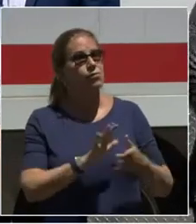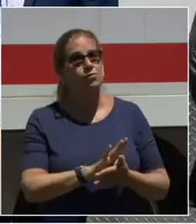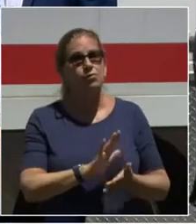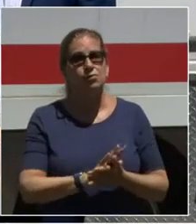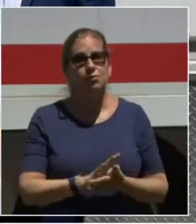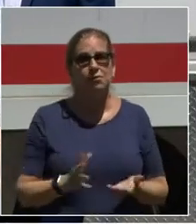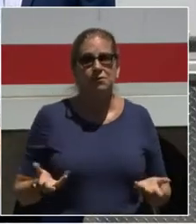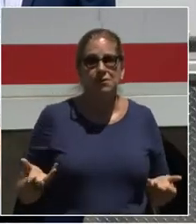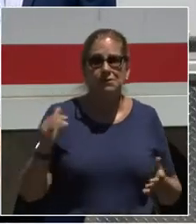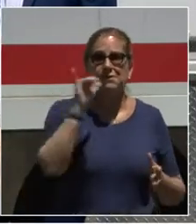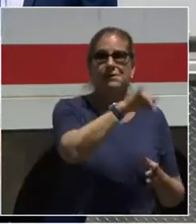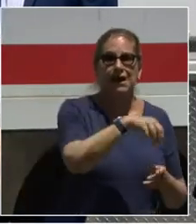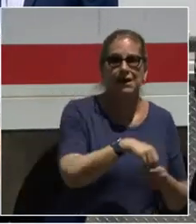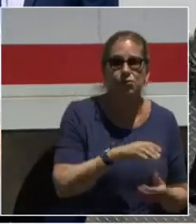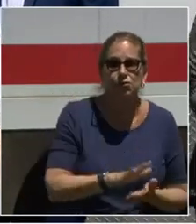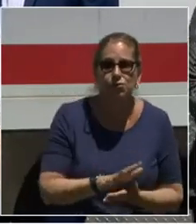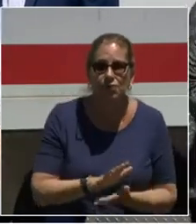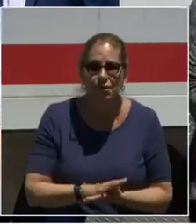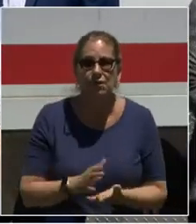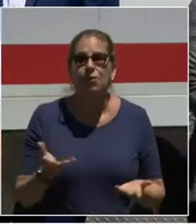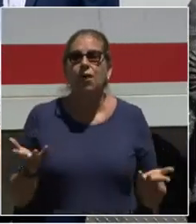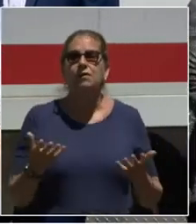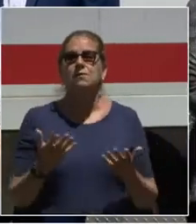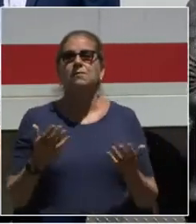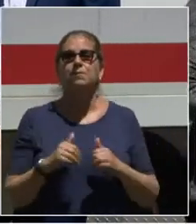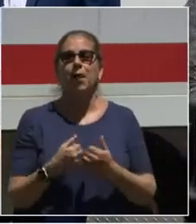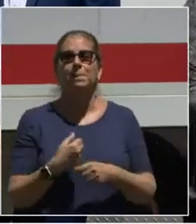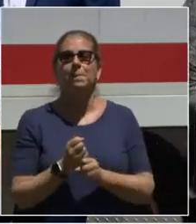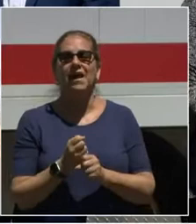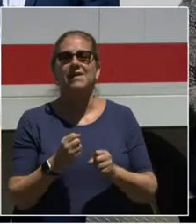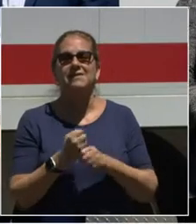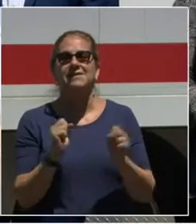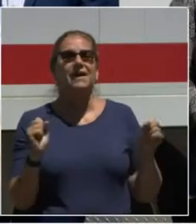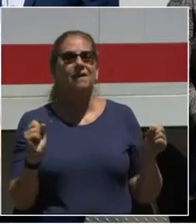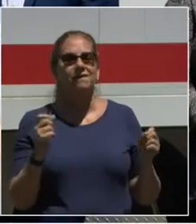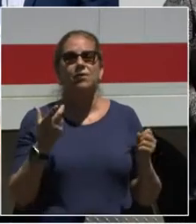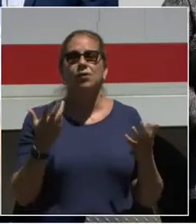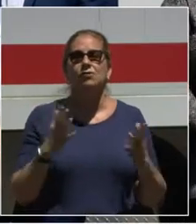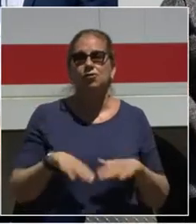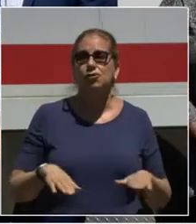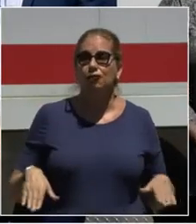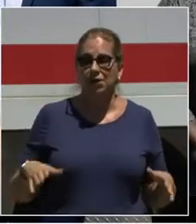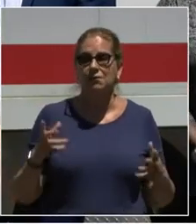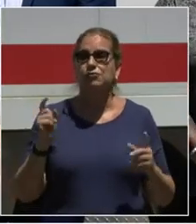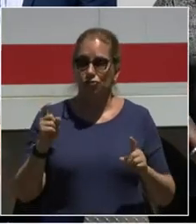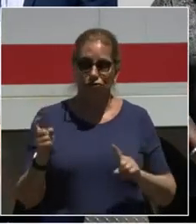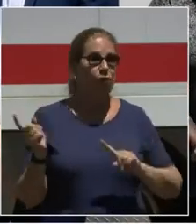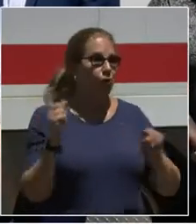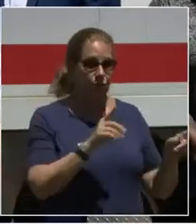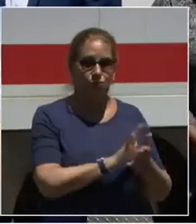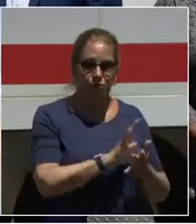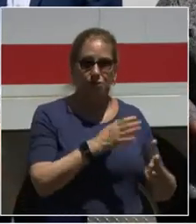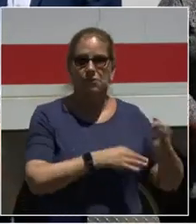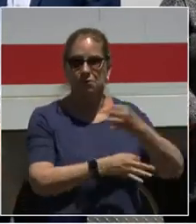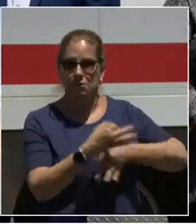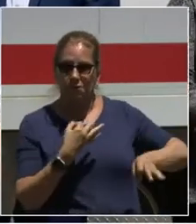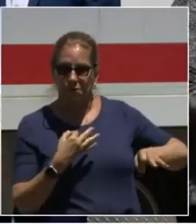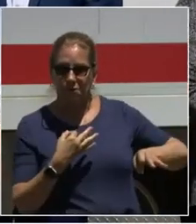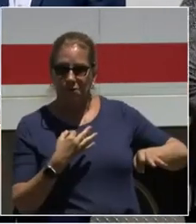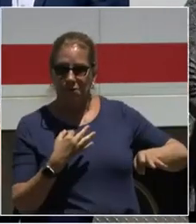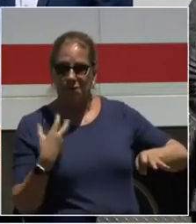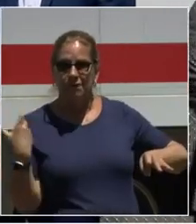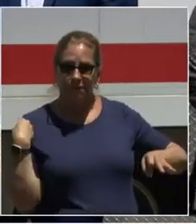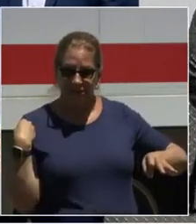all know our children should be, in school. As the mayor also said, vaccinations save lives. It's a part of our